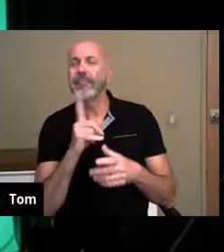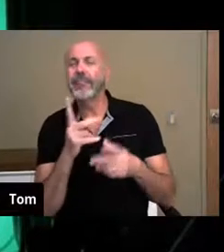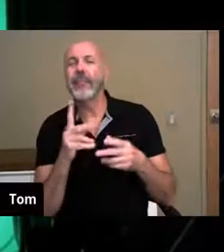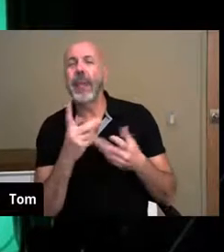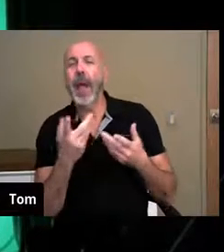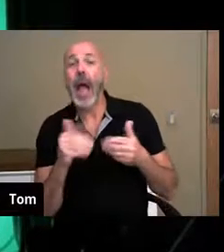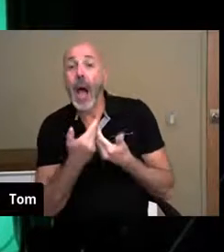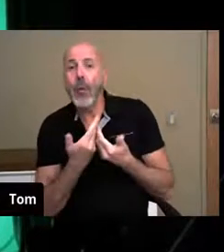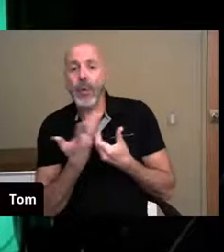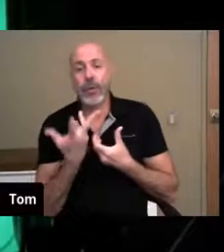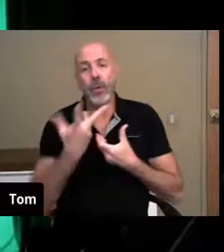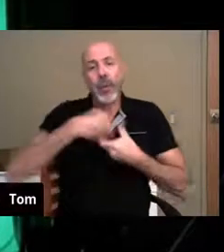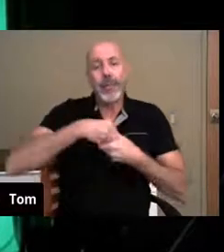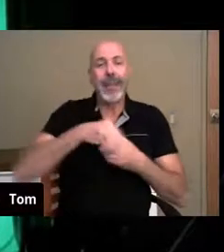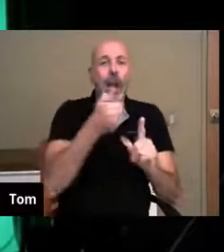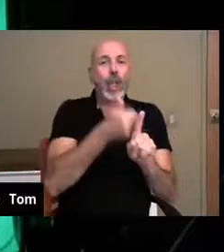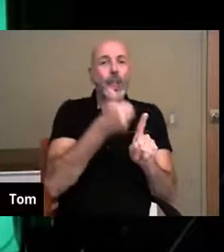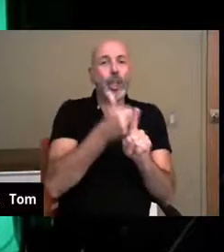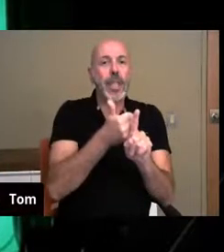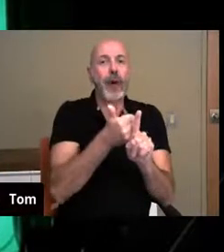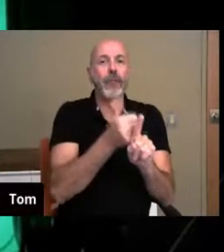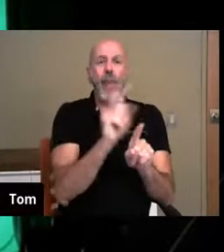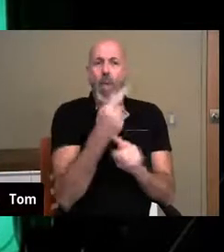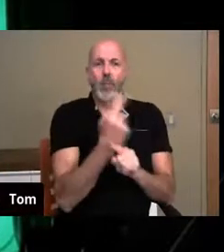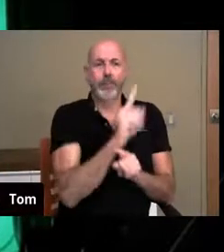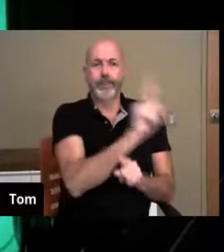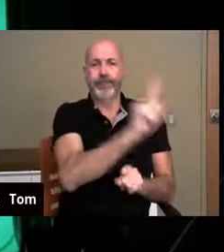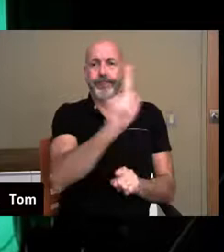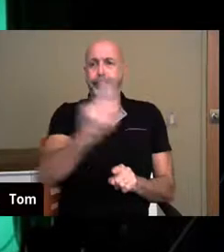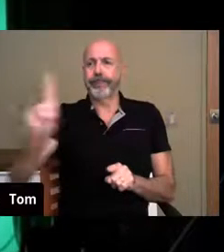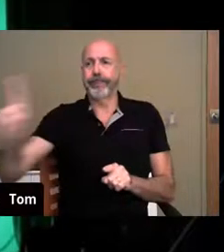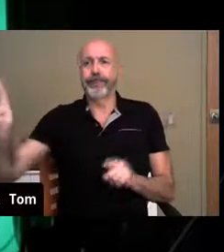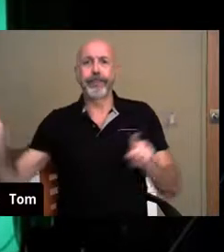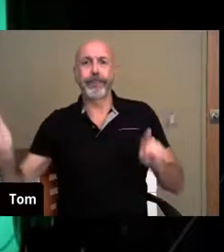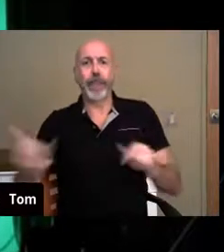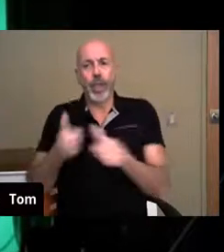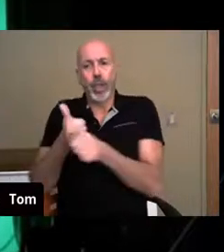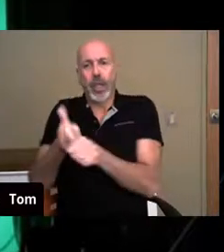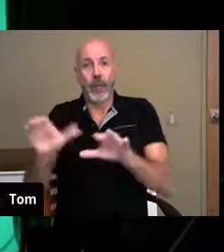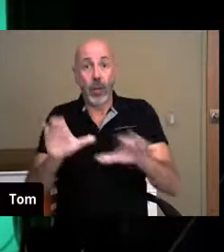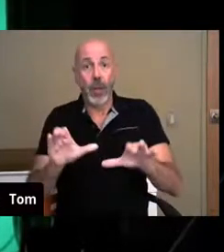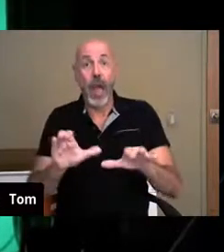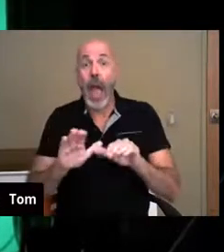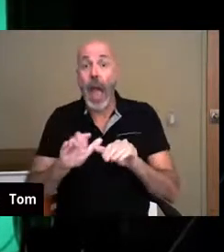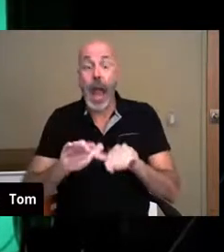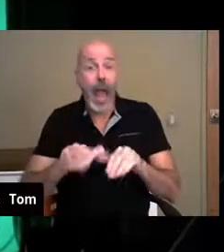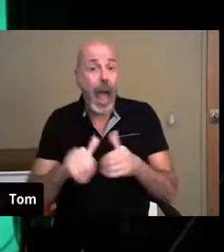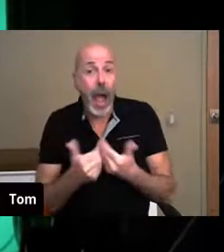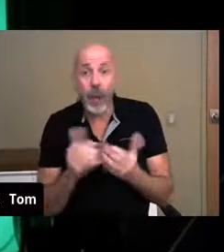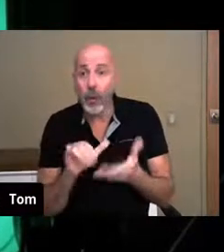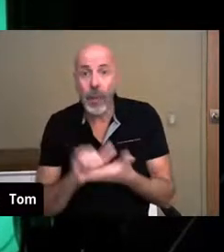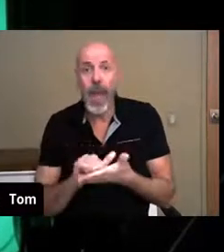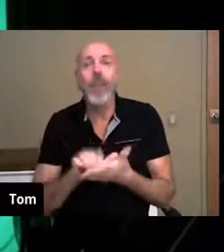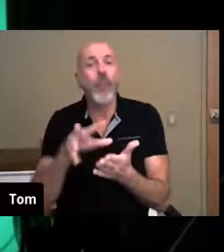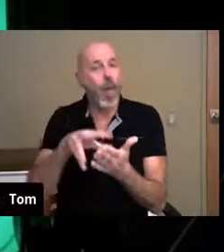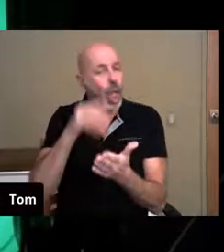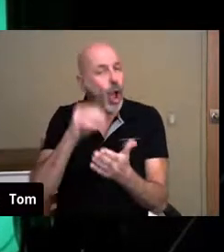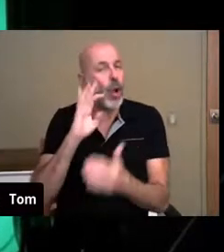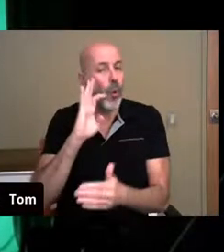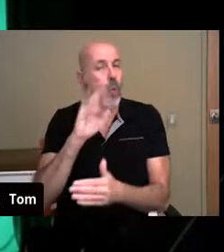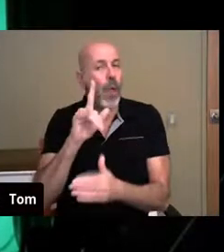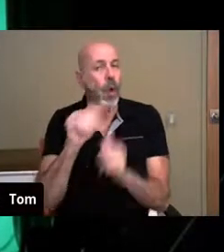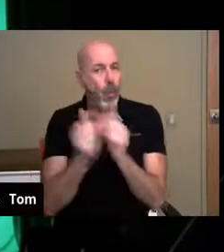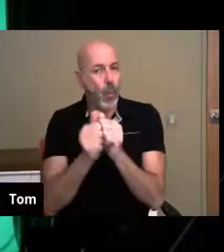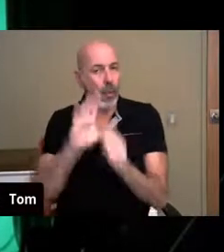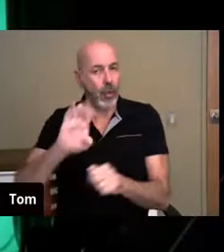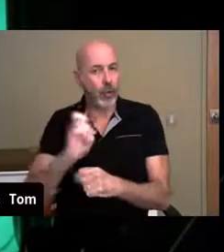events that happens during the Pride celebration. And we're going to learn about all of that with Craig coming